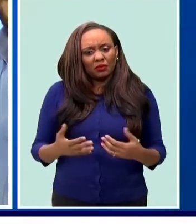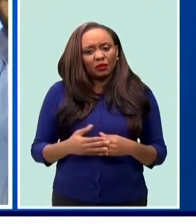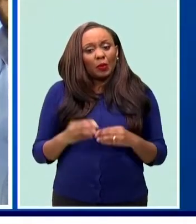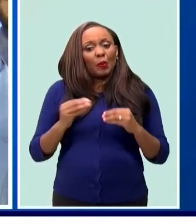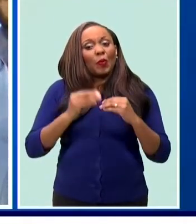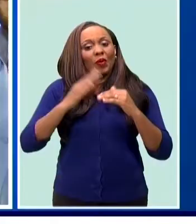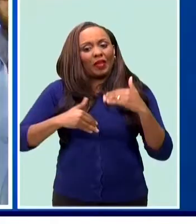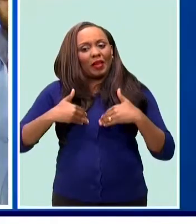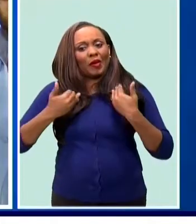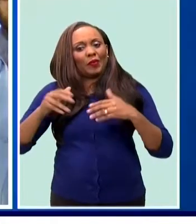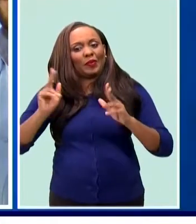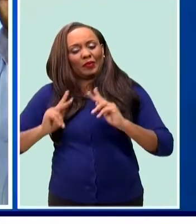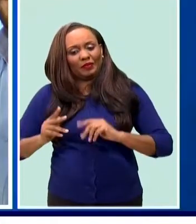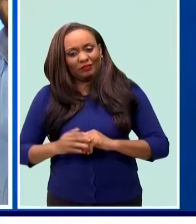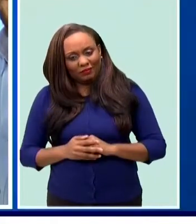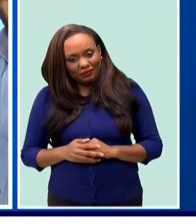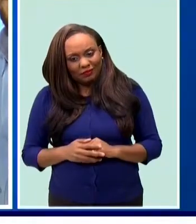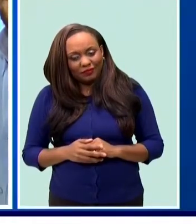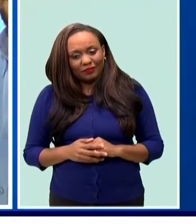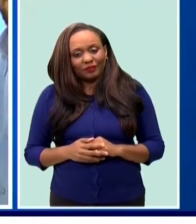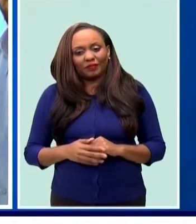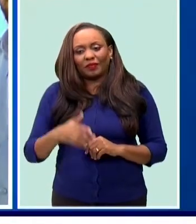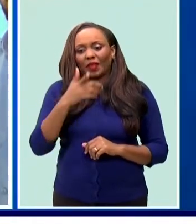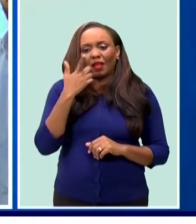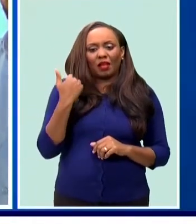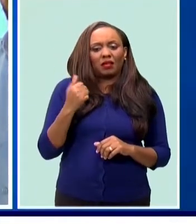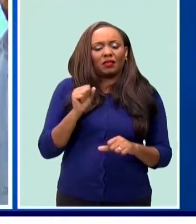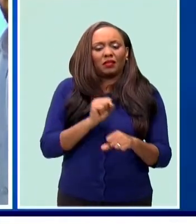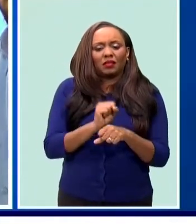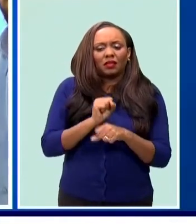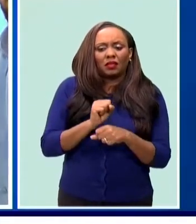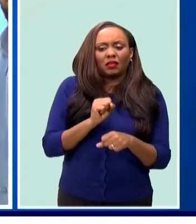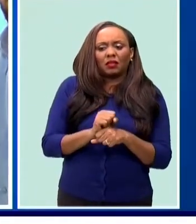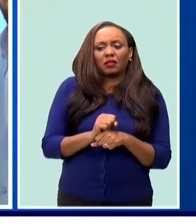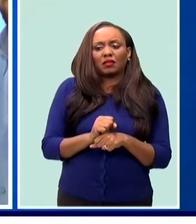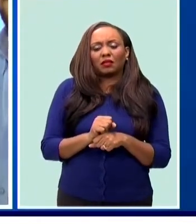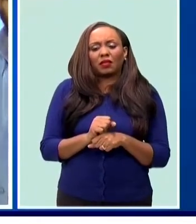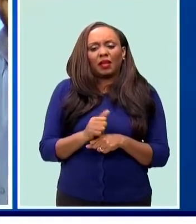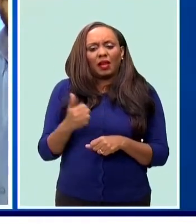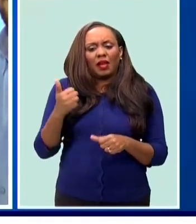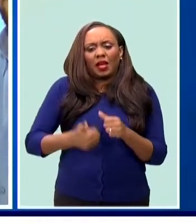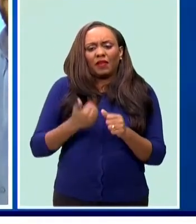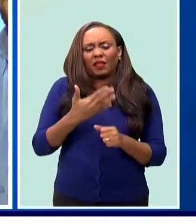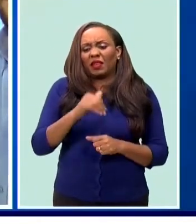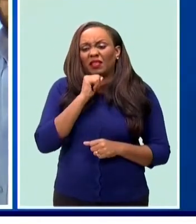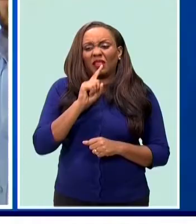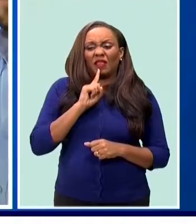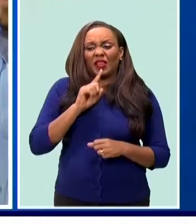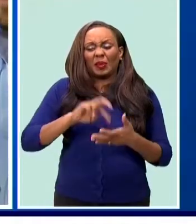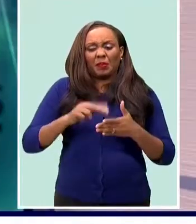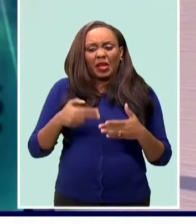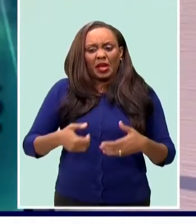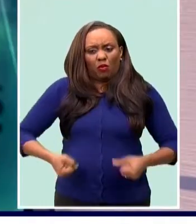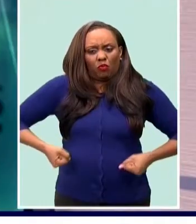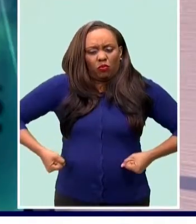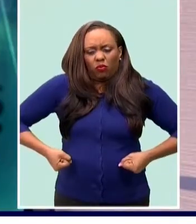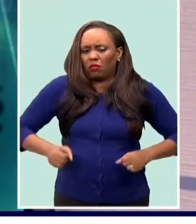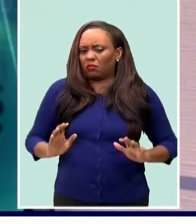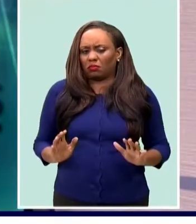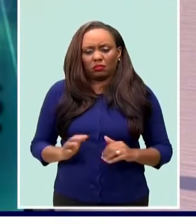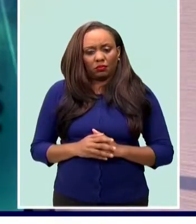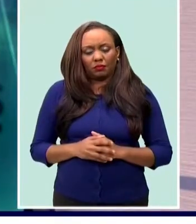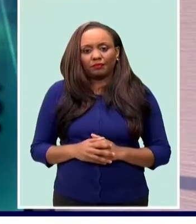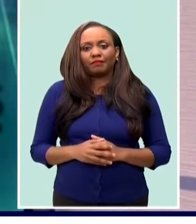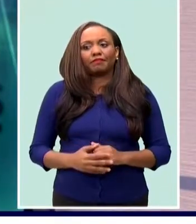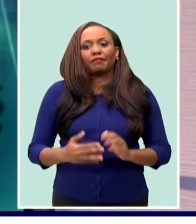people, because the job functions have been designed in such a way that everything doesn't require dexterity and manual labor. And time